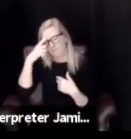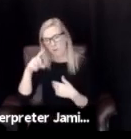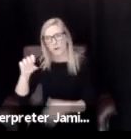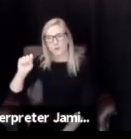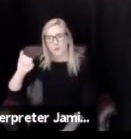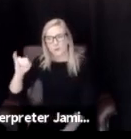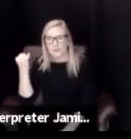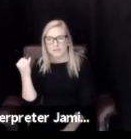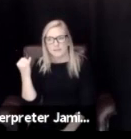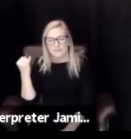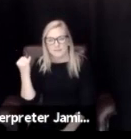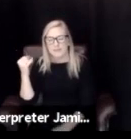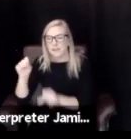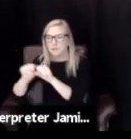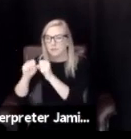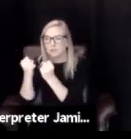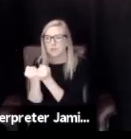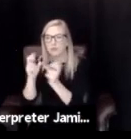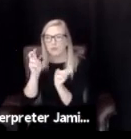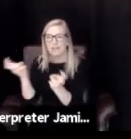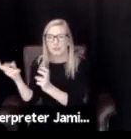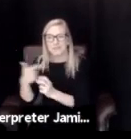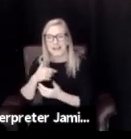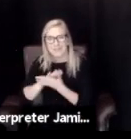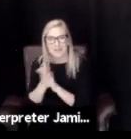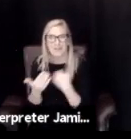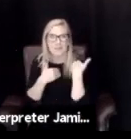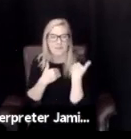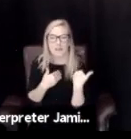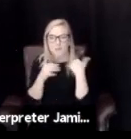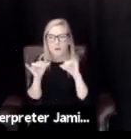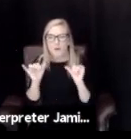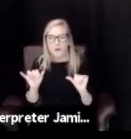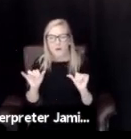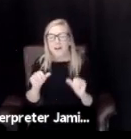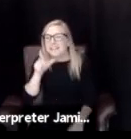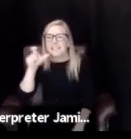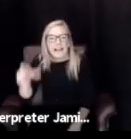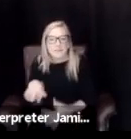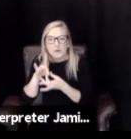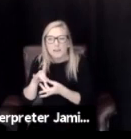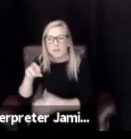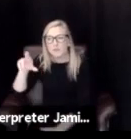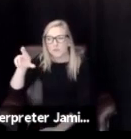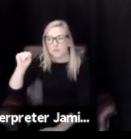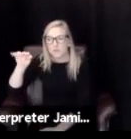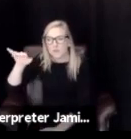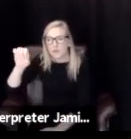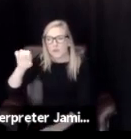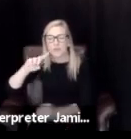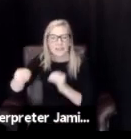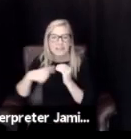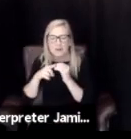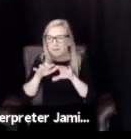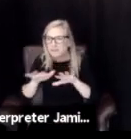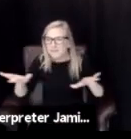justice and social issues. And it doesn't just have to be racial. It's about diversity. It's about inclusion. It's about